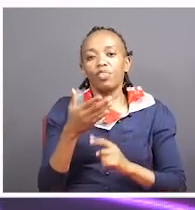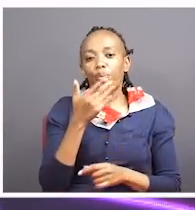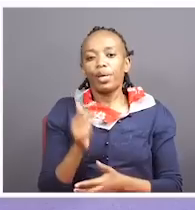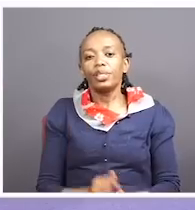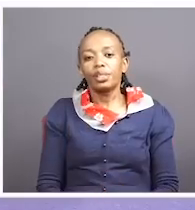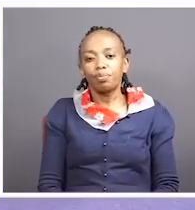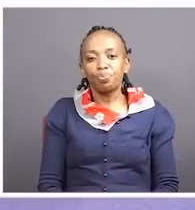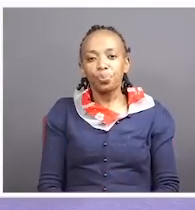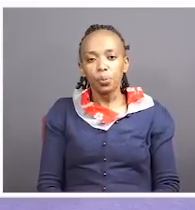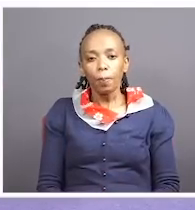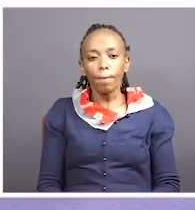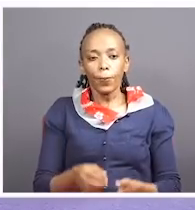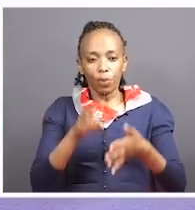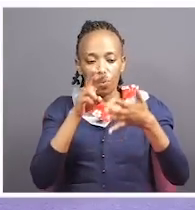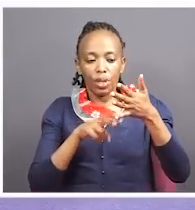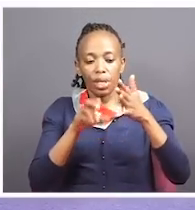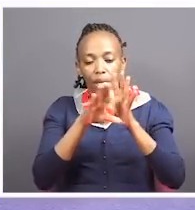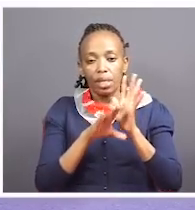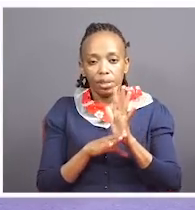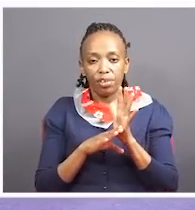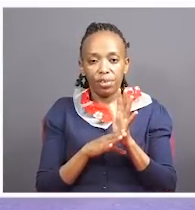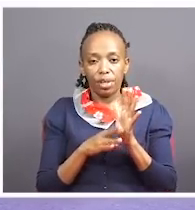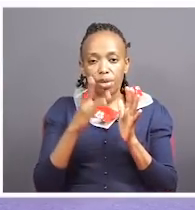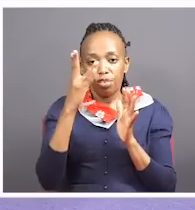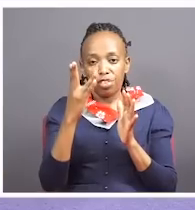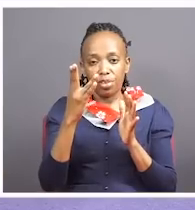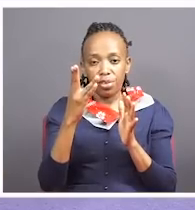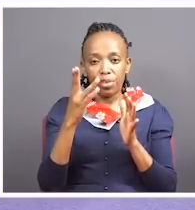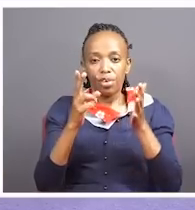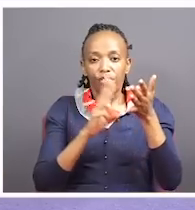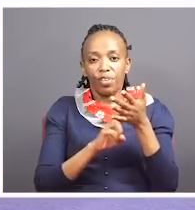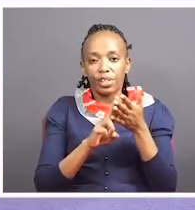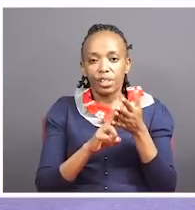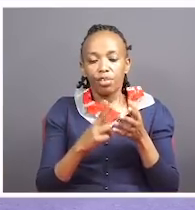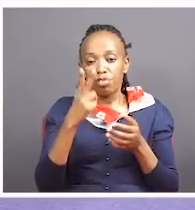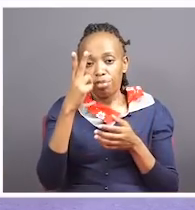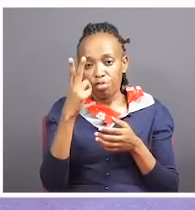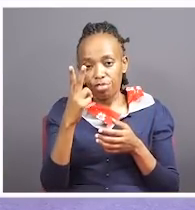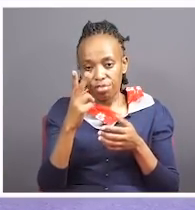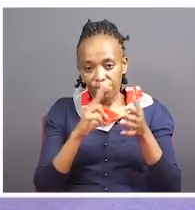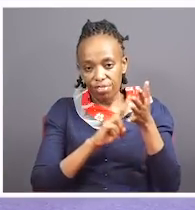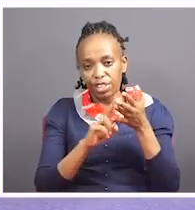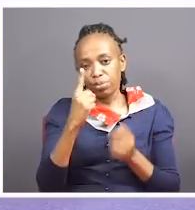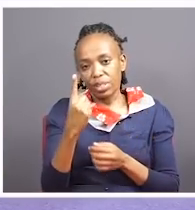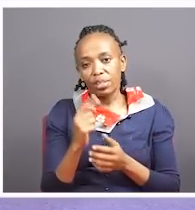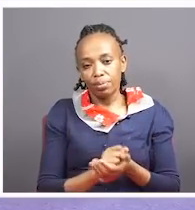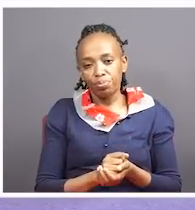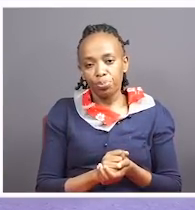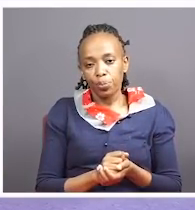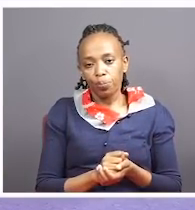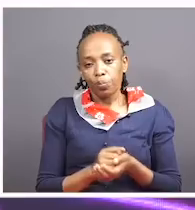best. And we'll be looking at chapter number 4, and the key verse there will be verse number